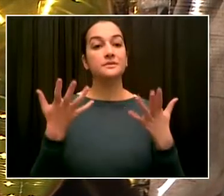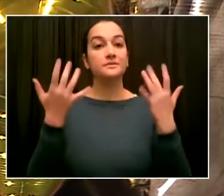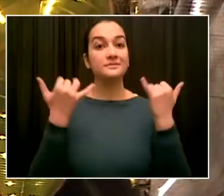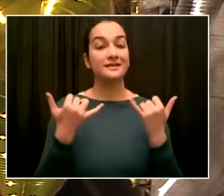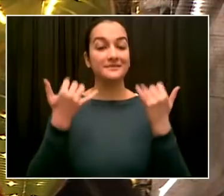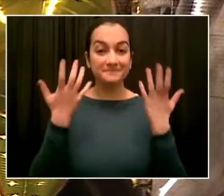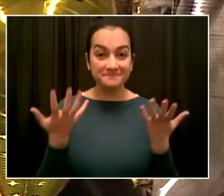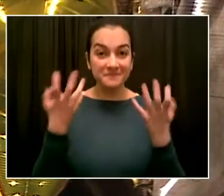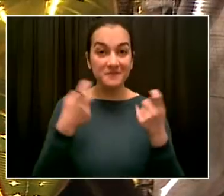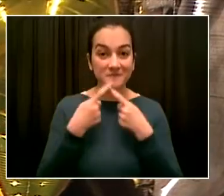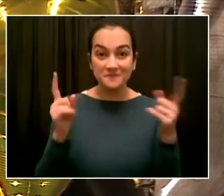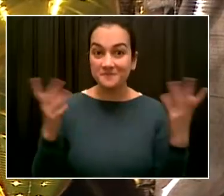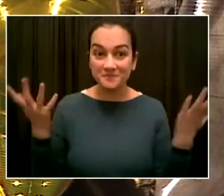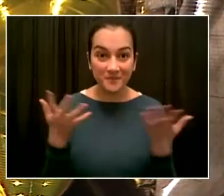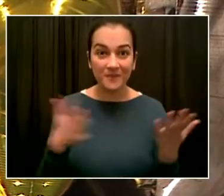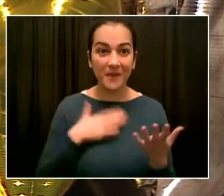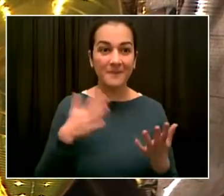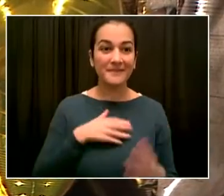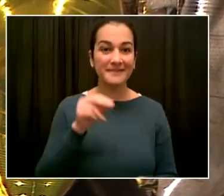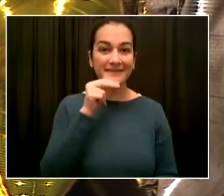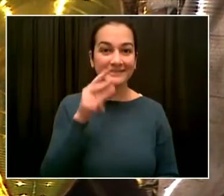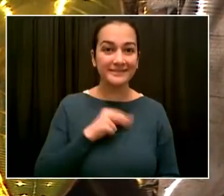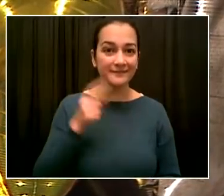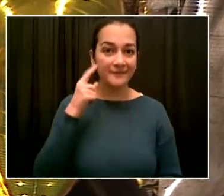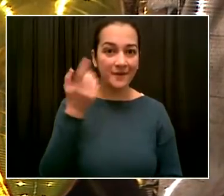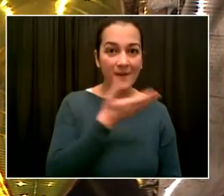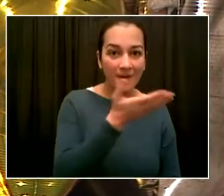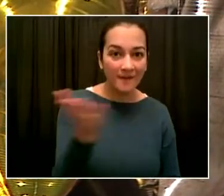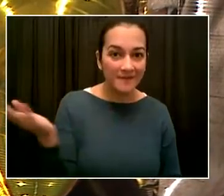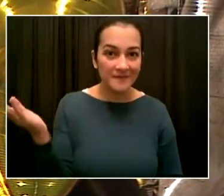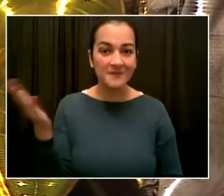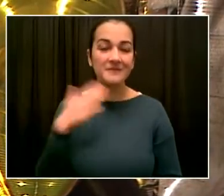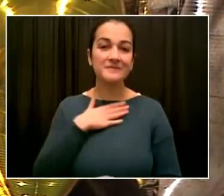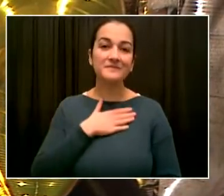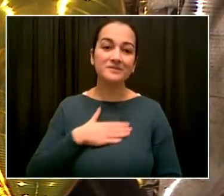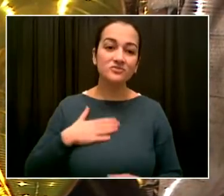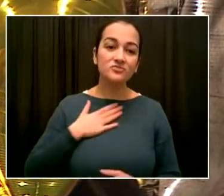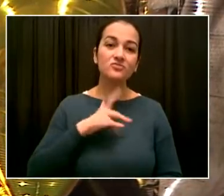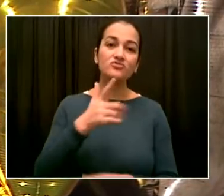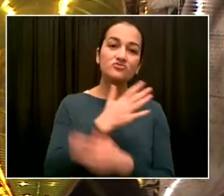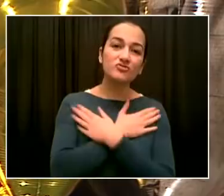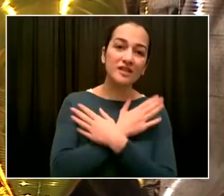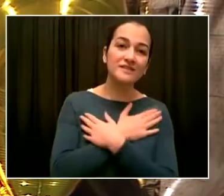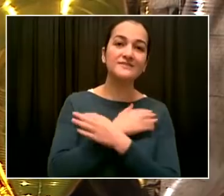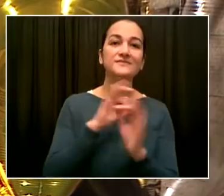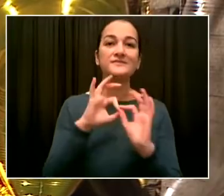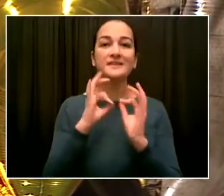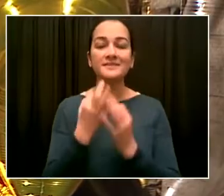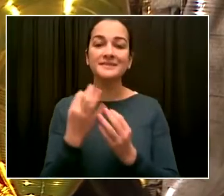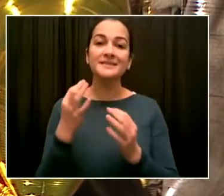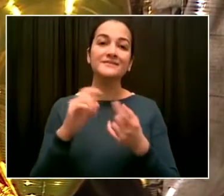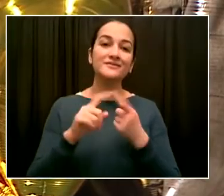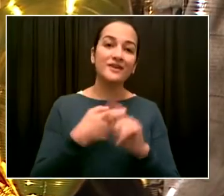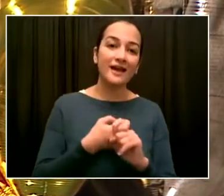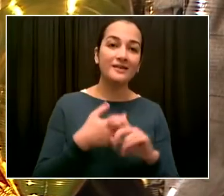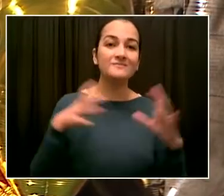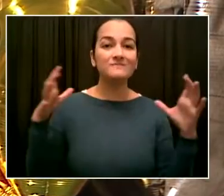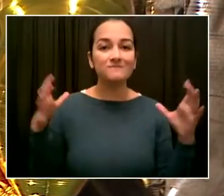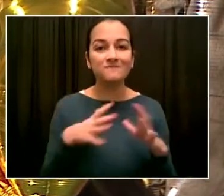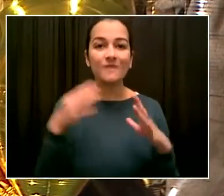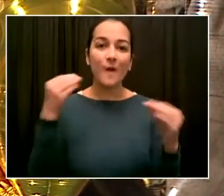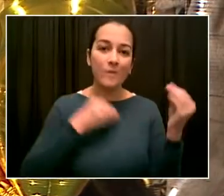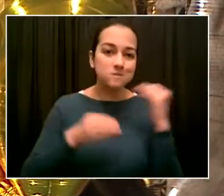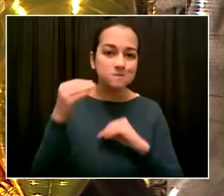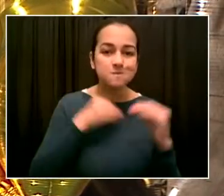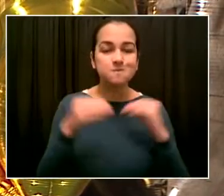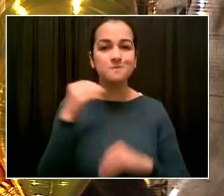all. Take a break, hang out with your family and friends, get a rest. You deserve it. New Yorkers have done just amazing things the last 2